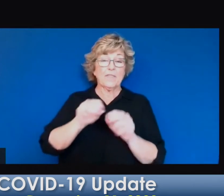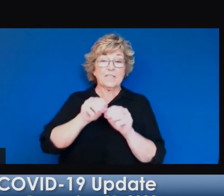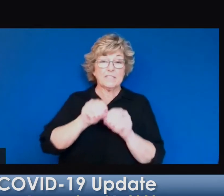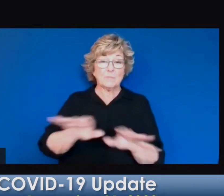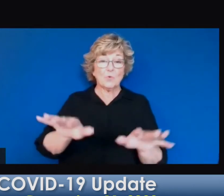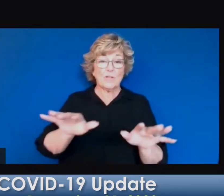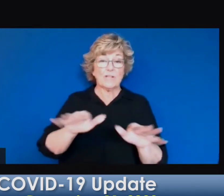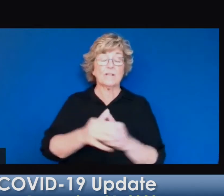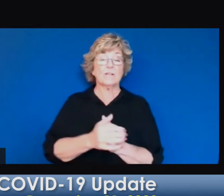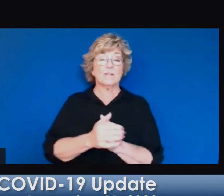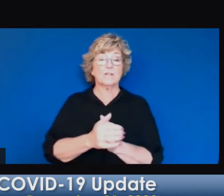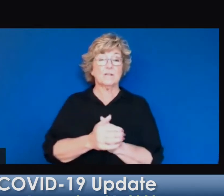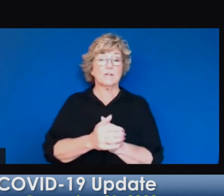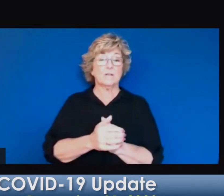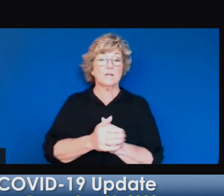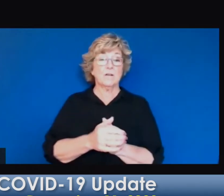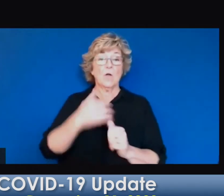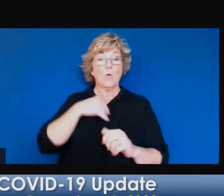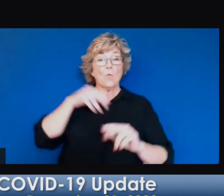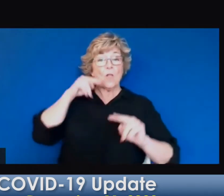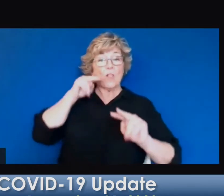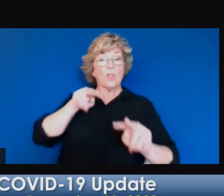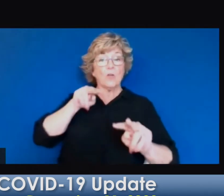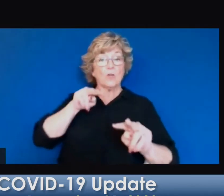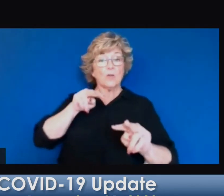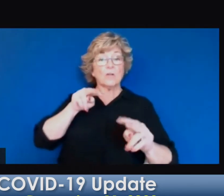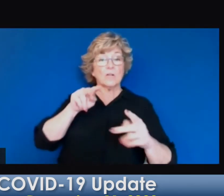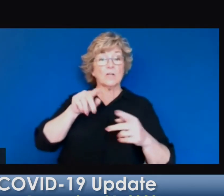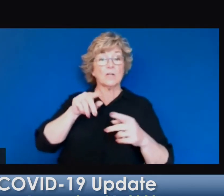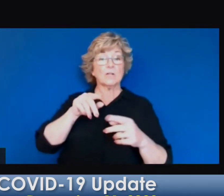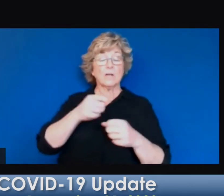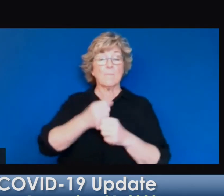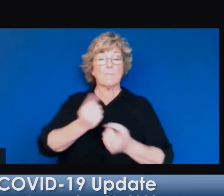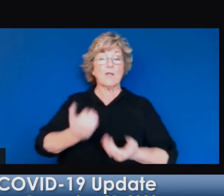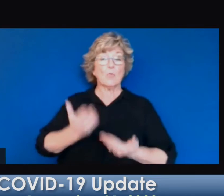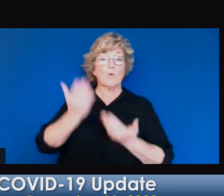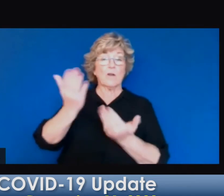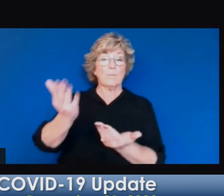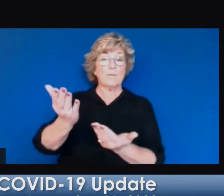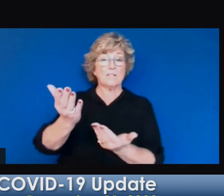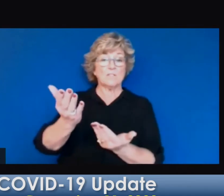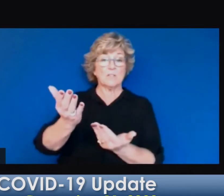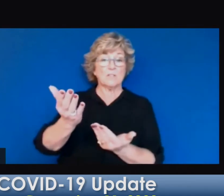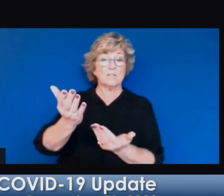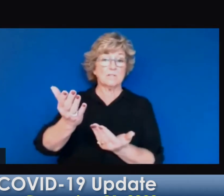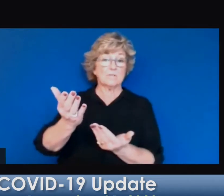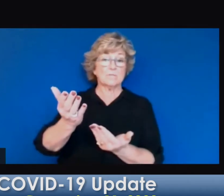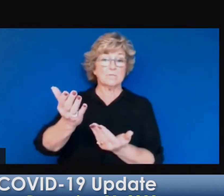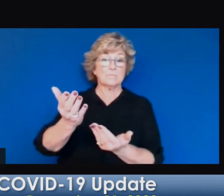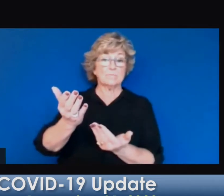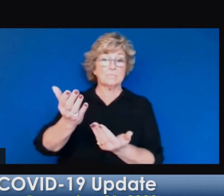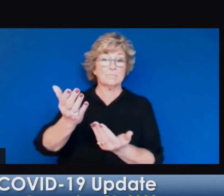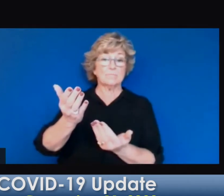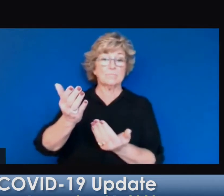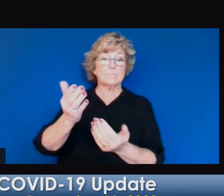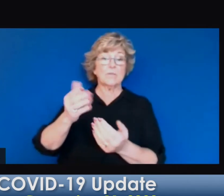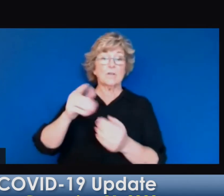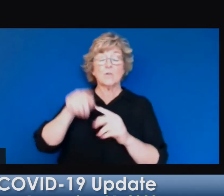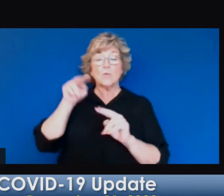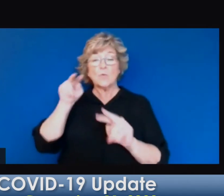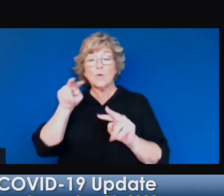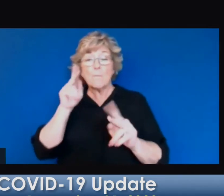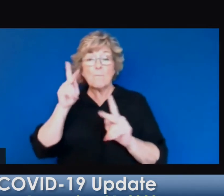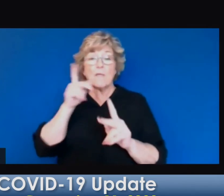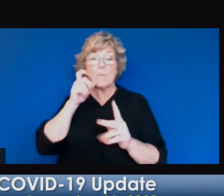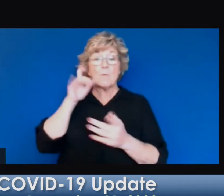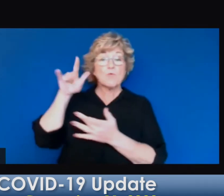why we're looking to make some recommendations at further monitoring people who